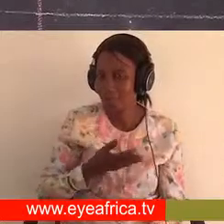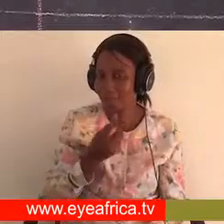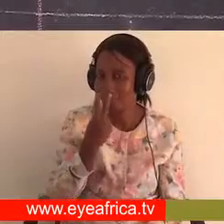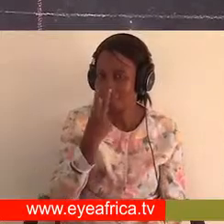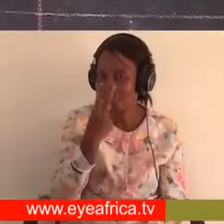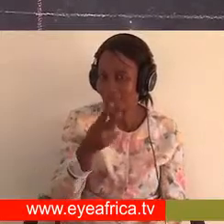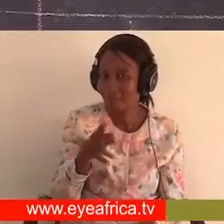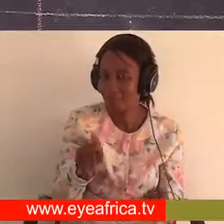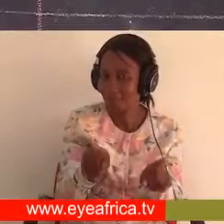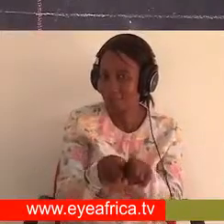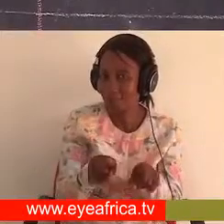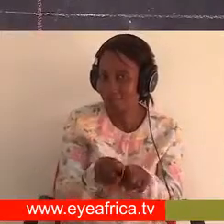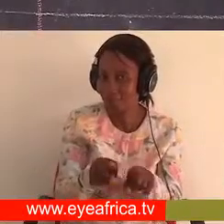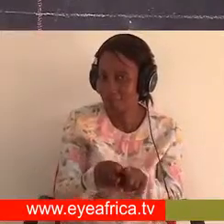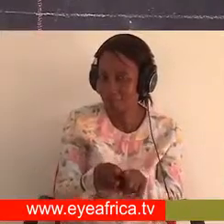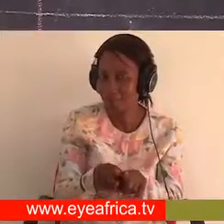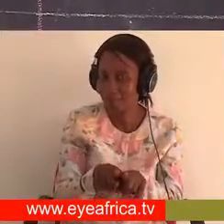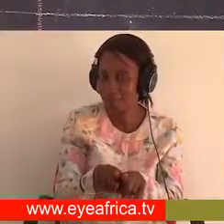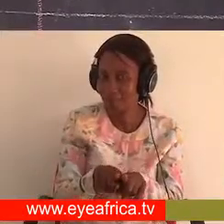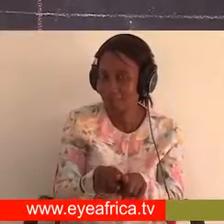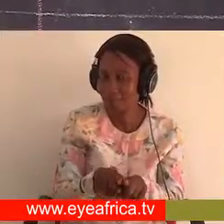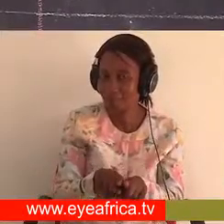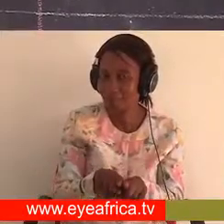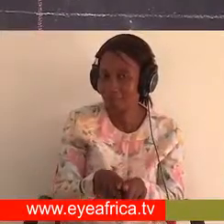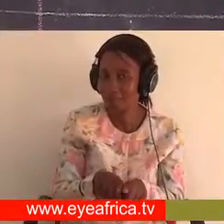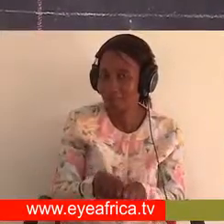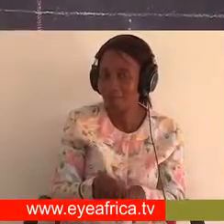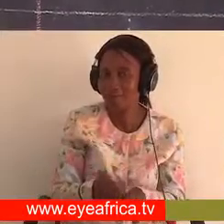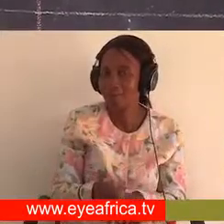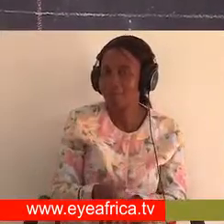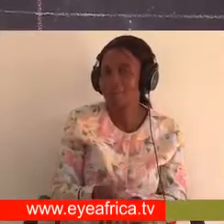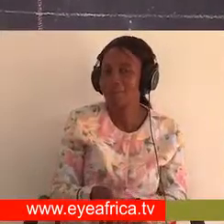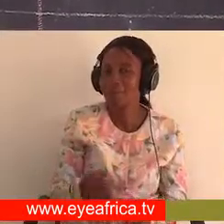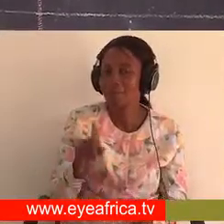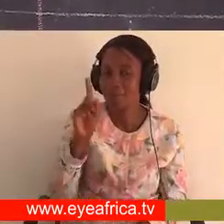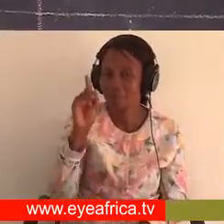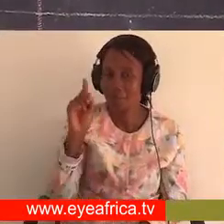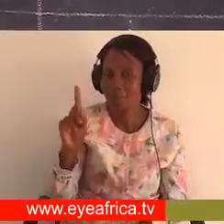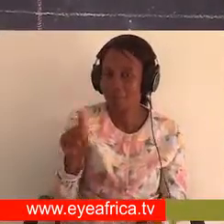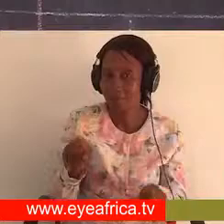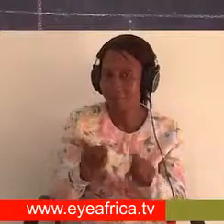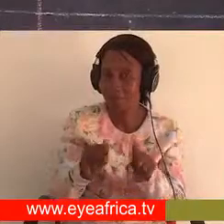They should look the same, otherwise someone got it wrong.